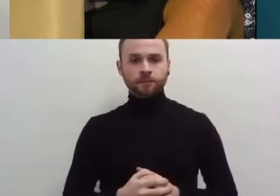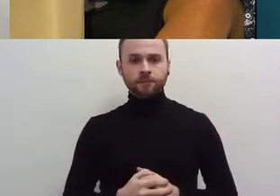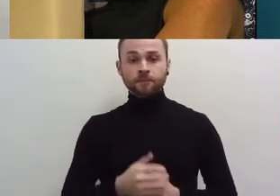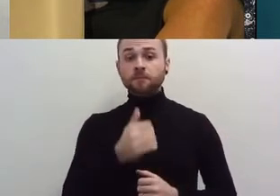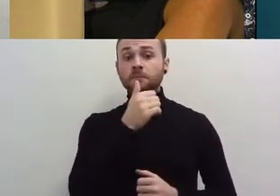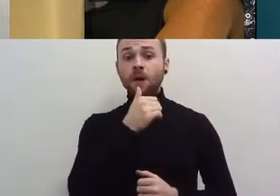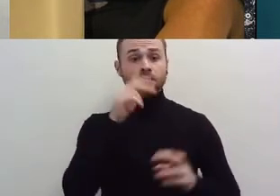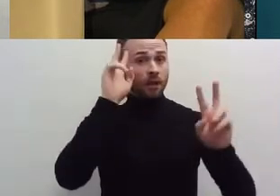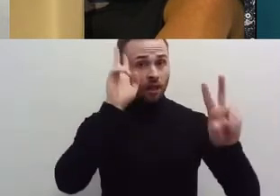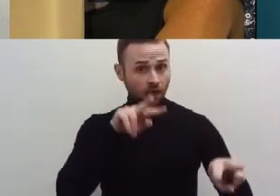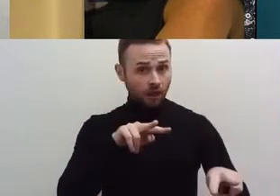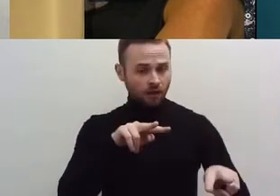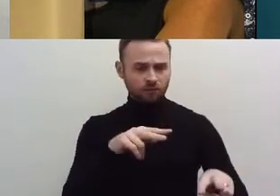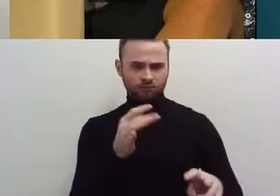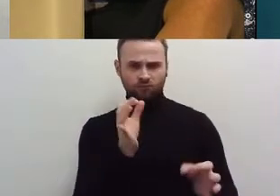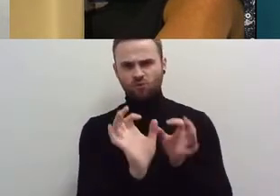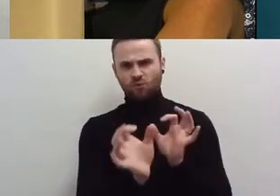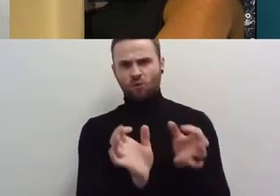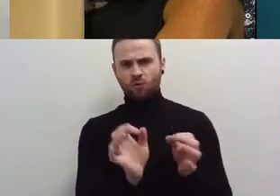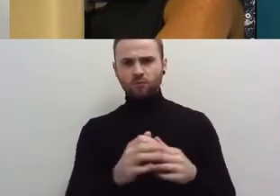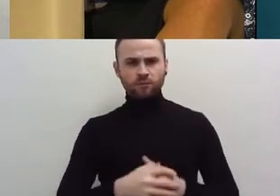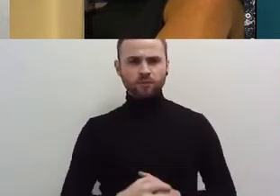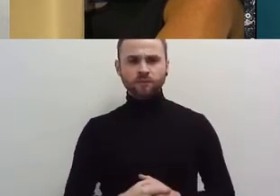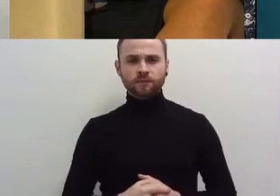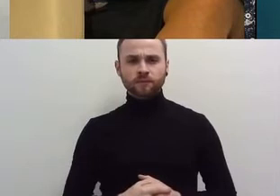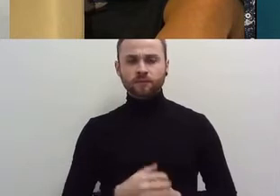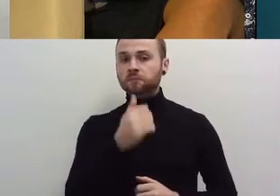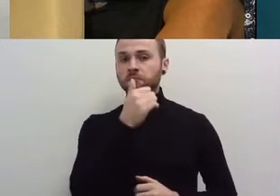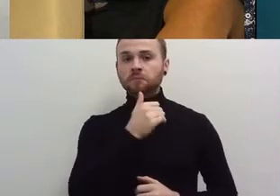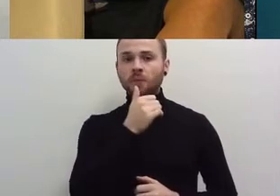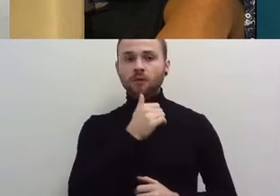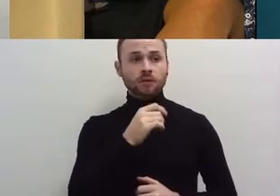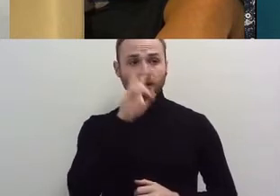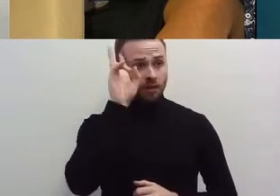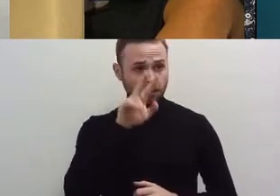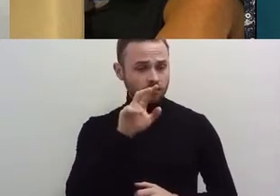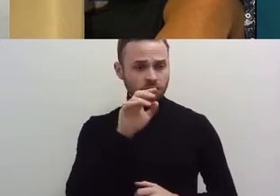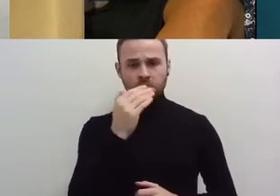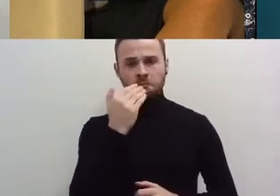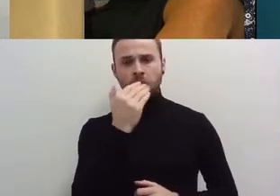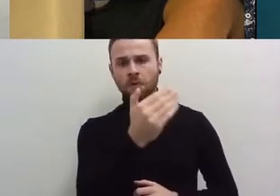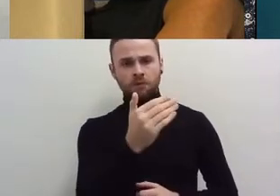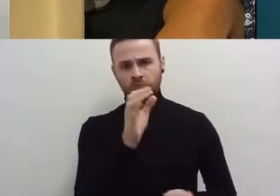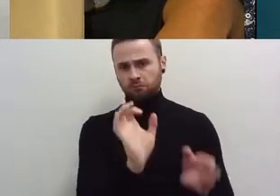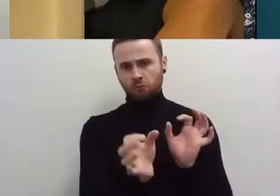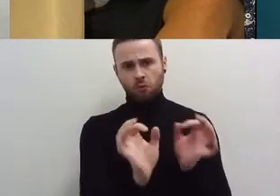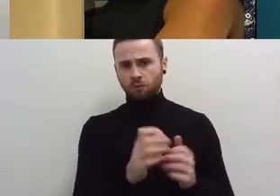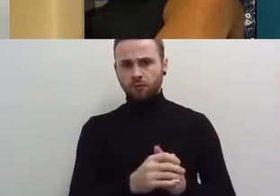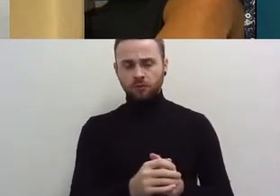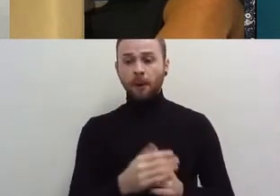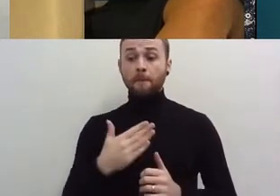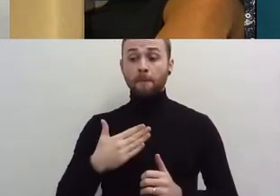be beside and to teach and to encourage. And that's the way how we are trying to do this. And the same with the field